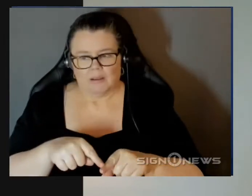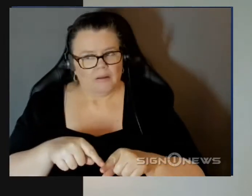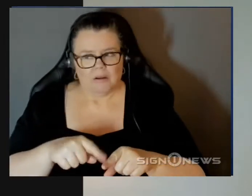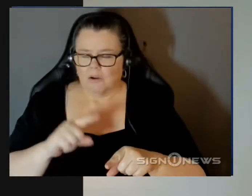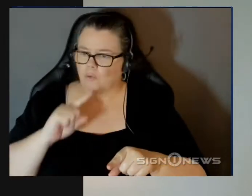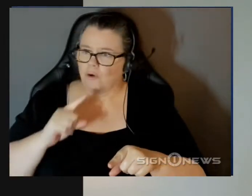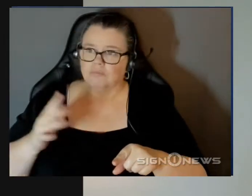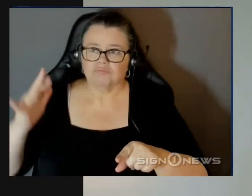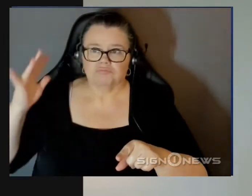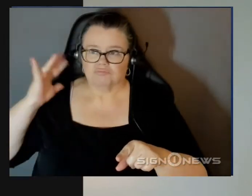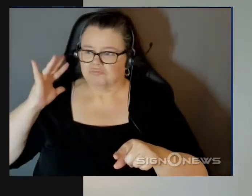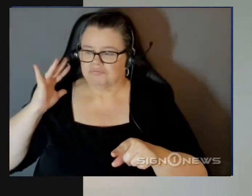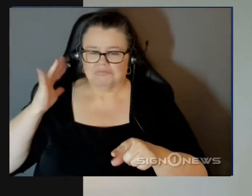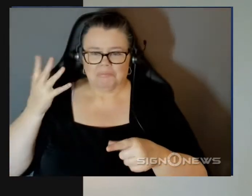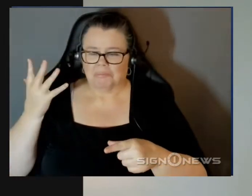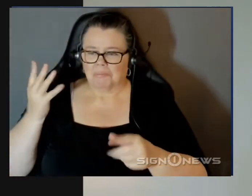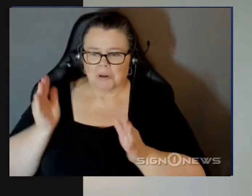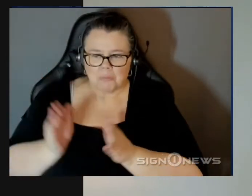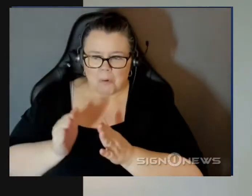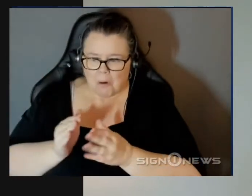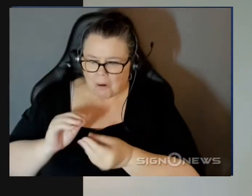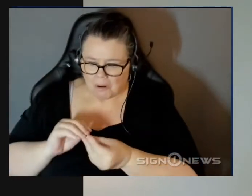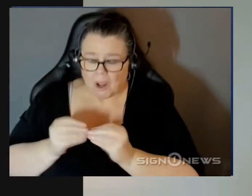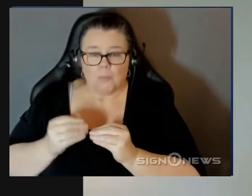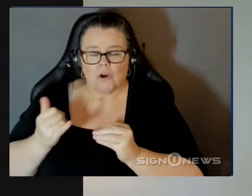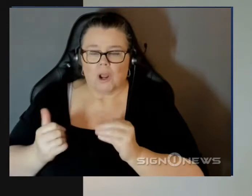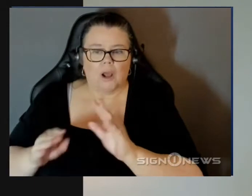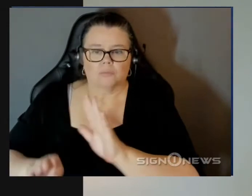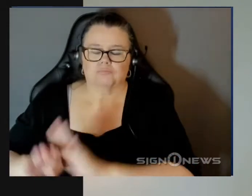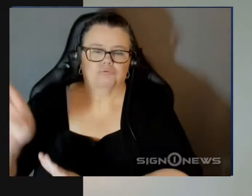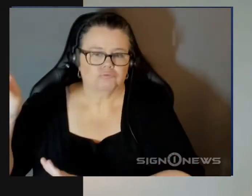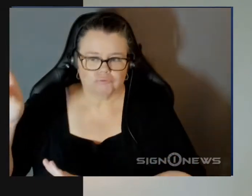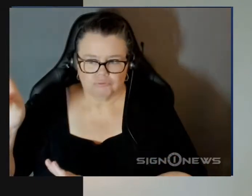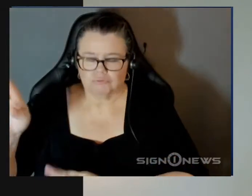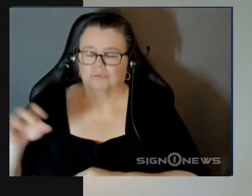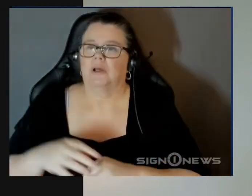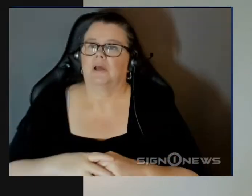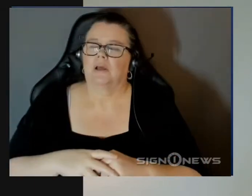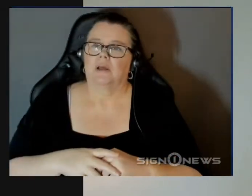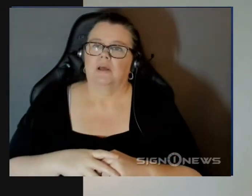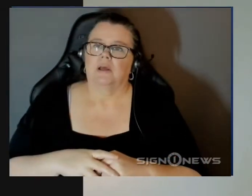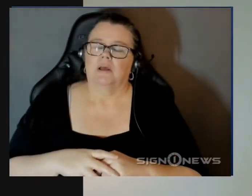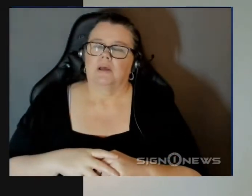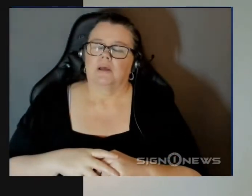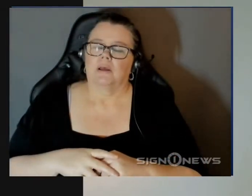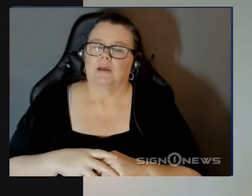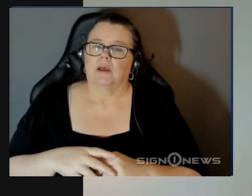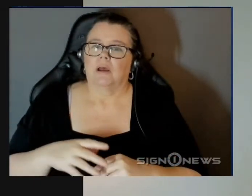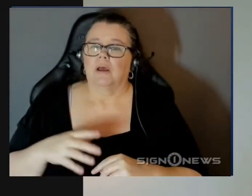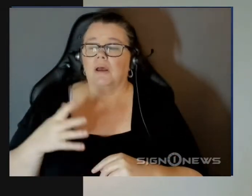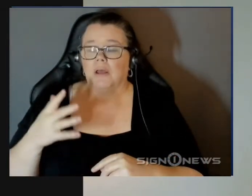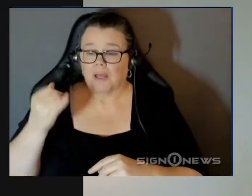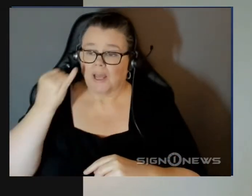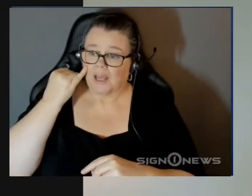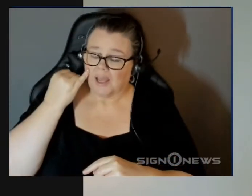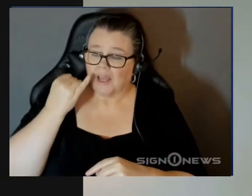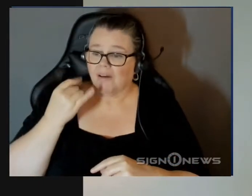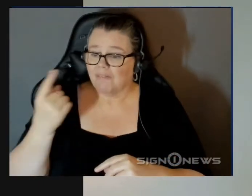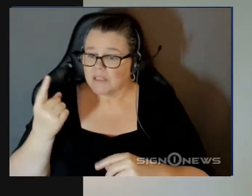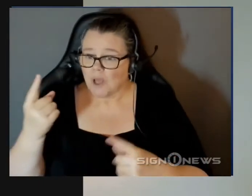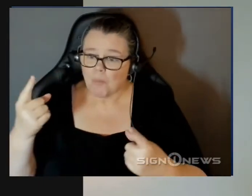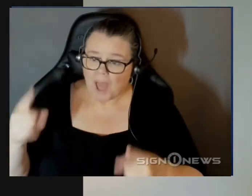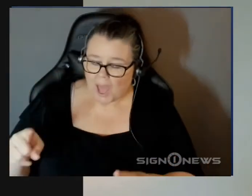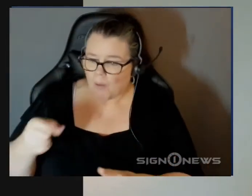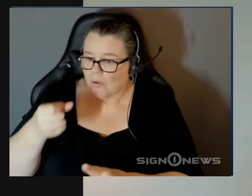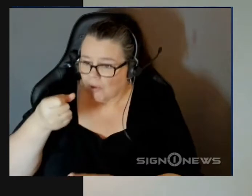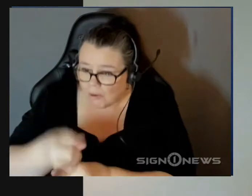more, as folks had changes in their life where their decision-making capacity was impacted. But there seems to